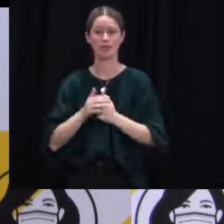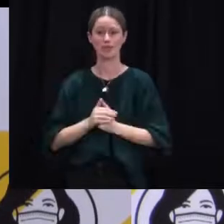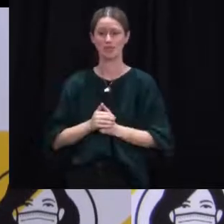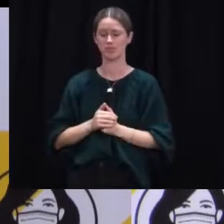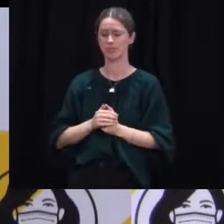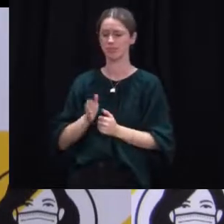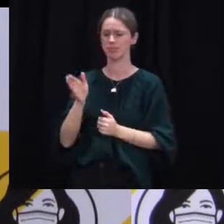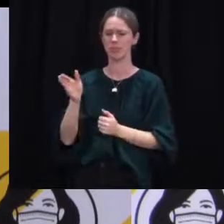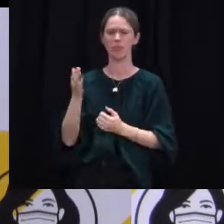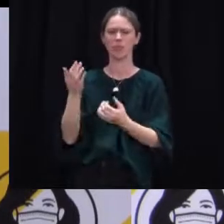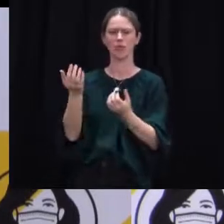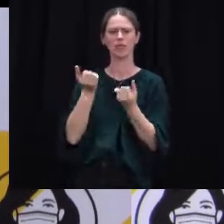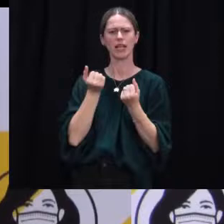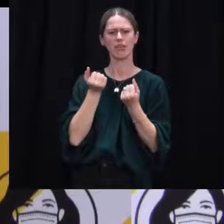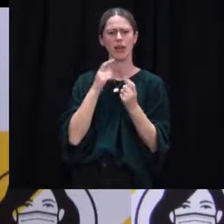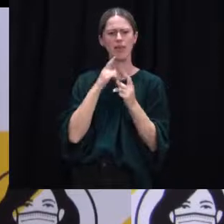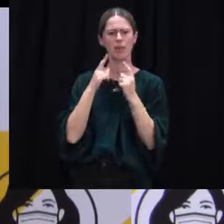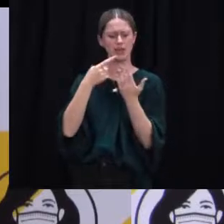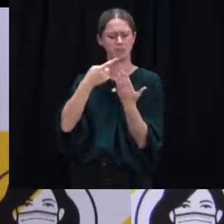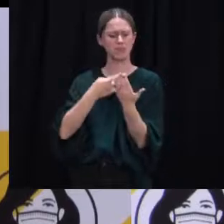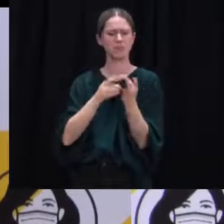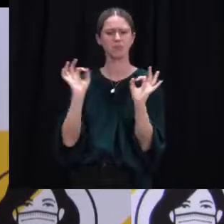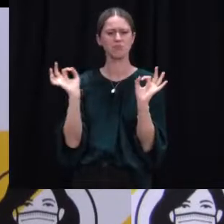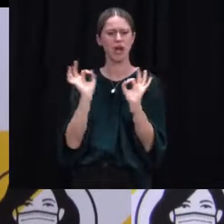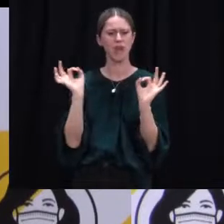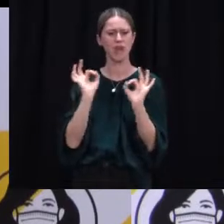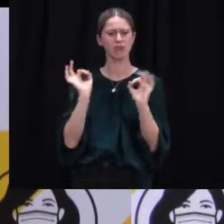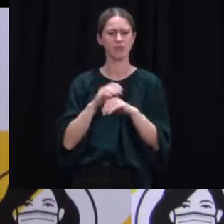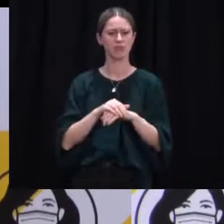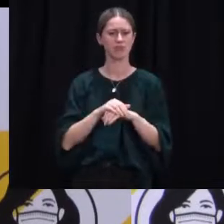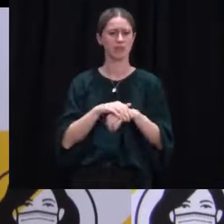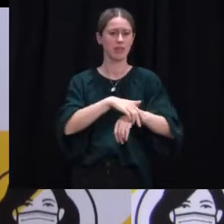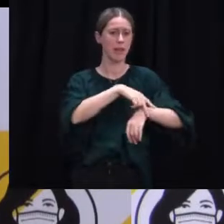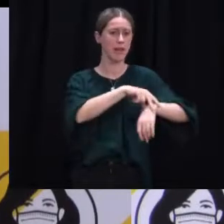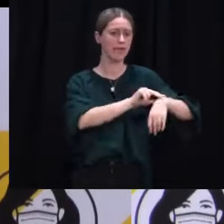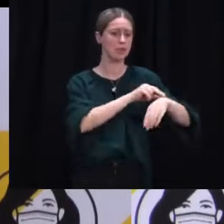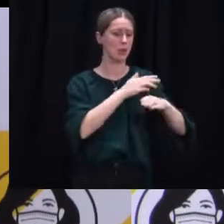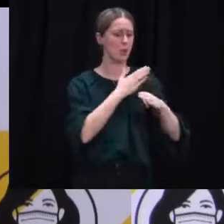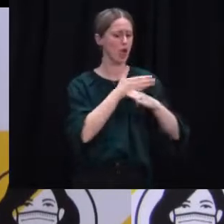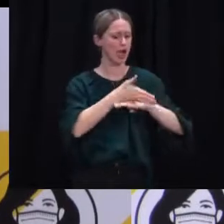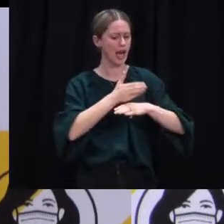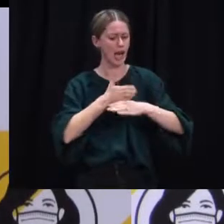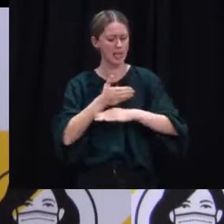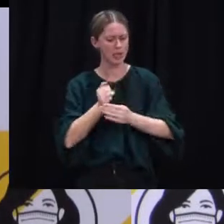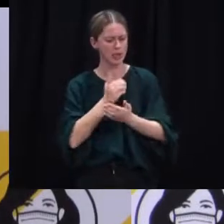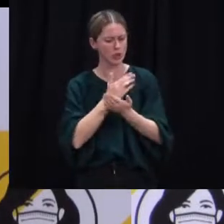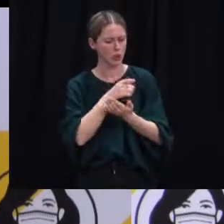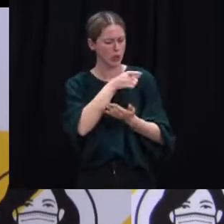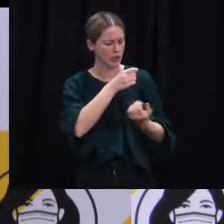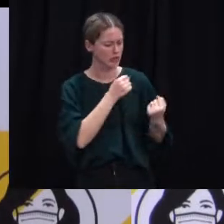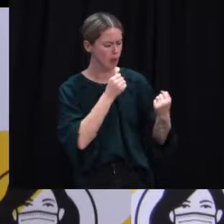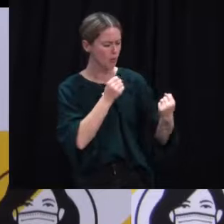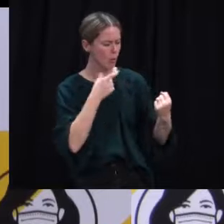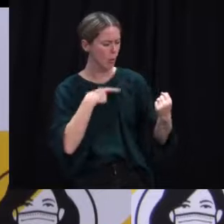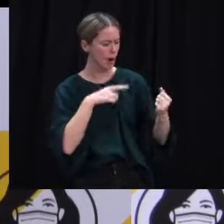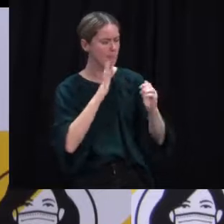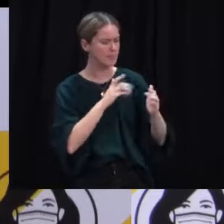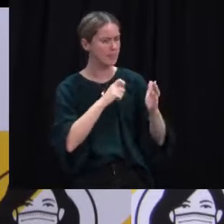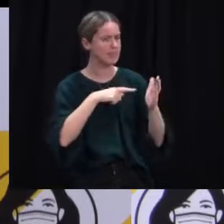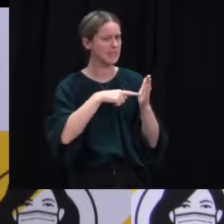concerns about Aucklanders travelling up into Northland or around Northland at the moment? I haven't received any specific concerns about